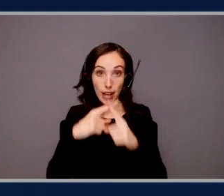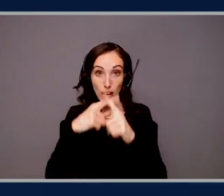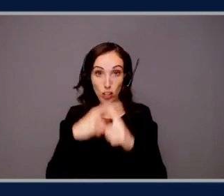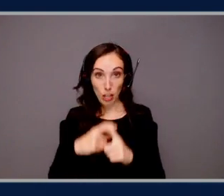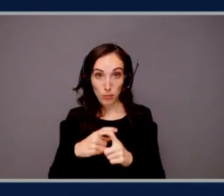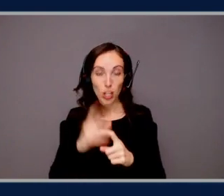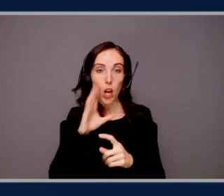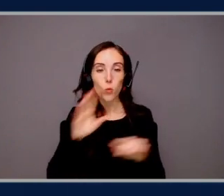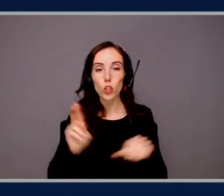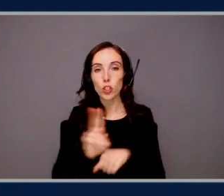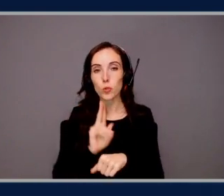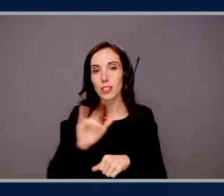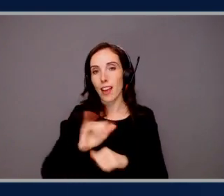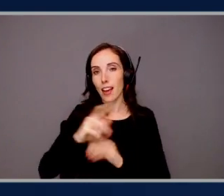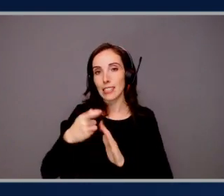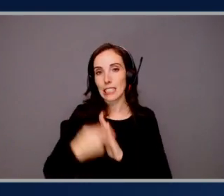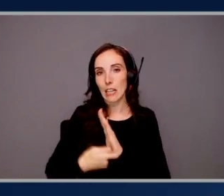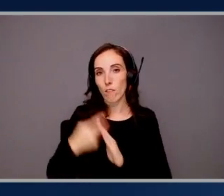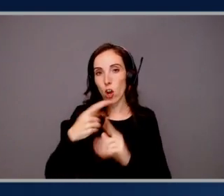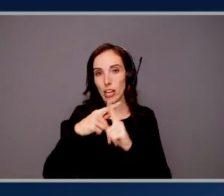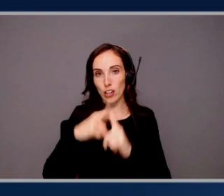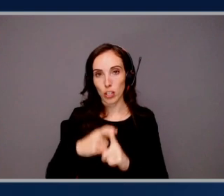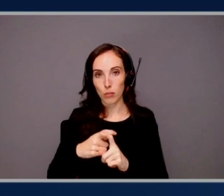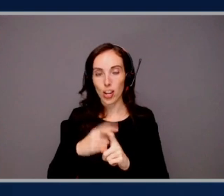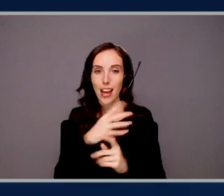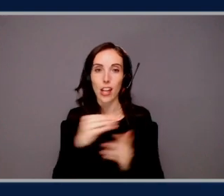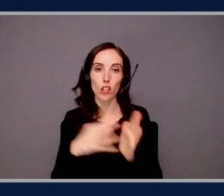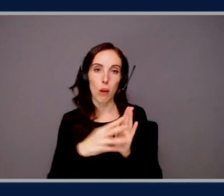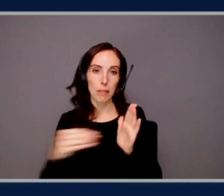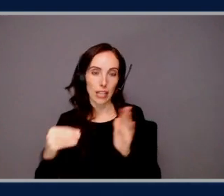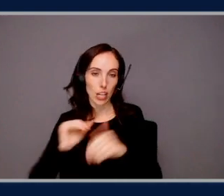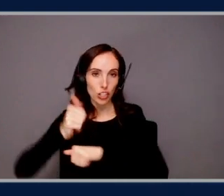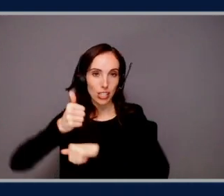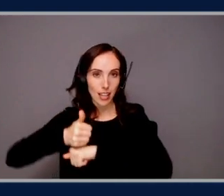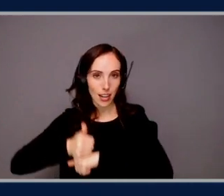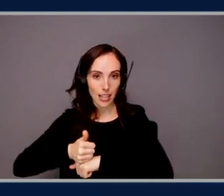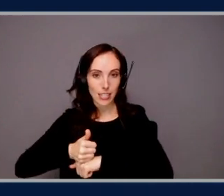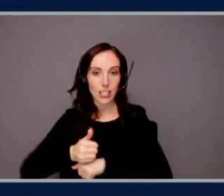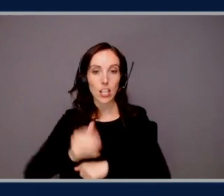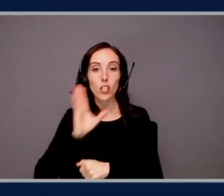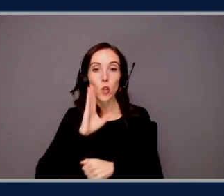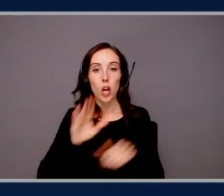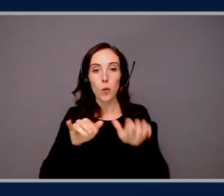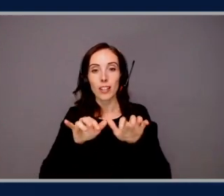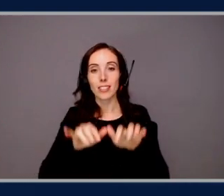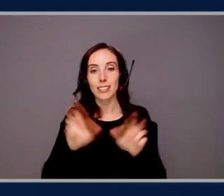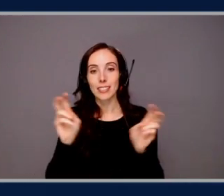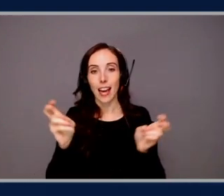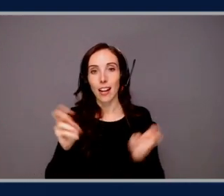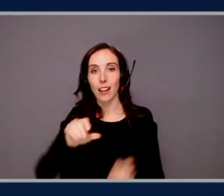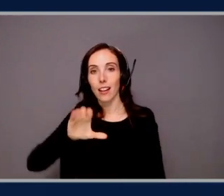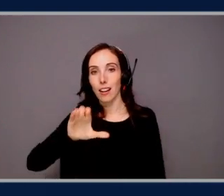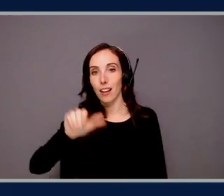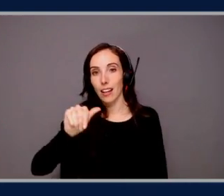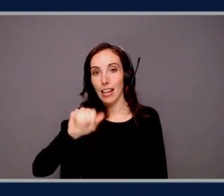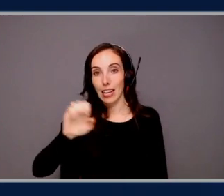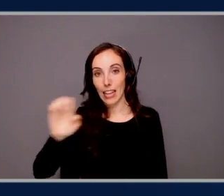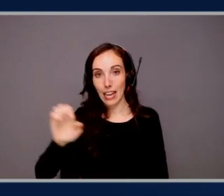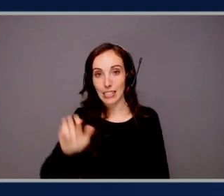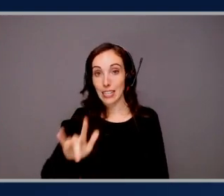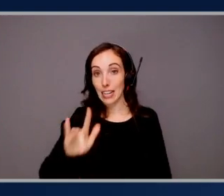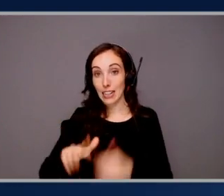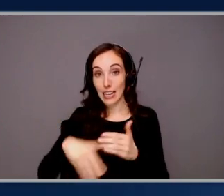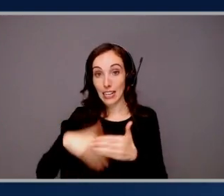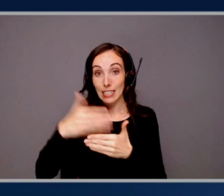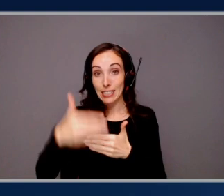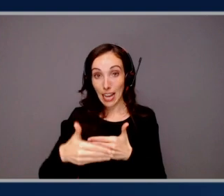encryption. I'm going to use the default replication settings for this one here. And we're going to call this integration case. And I hit next. I